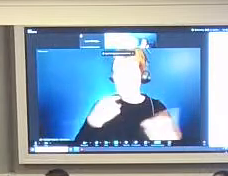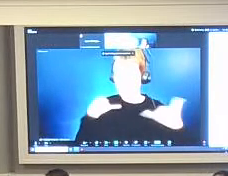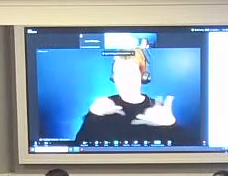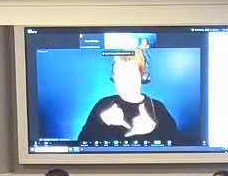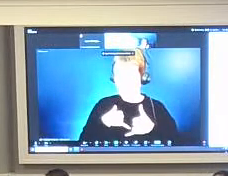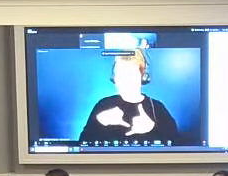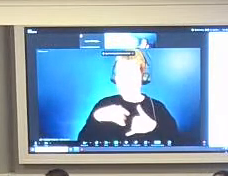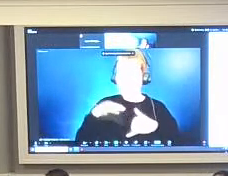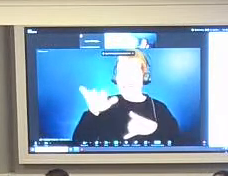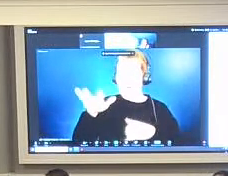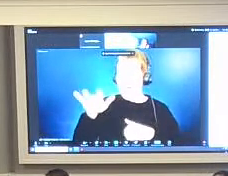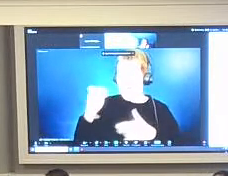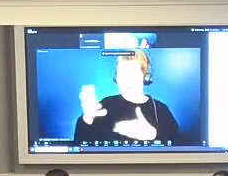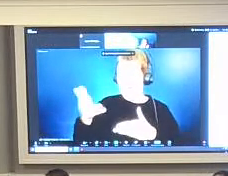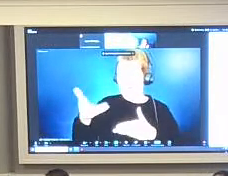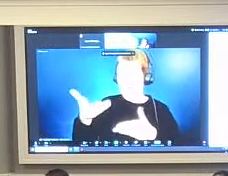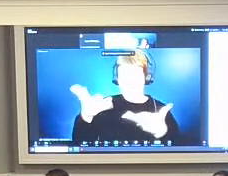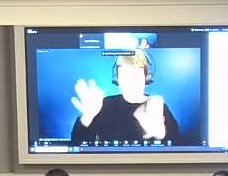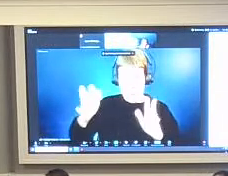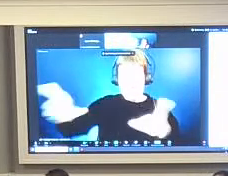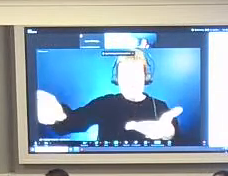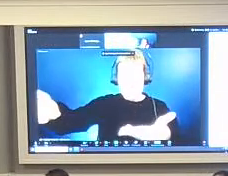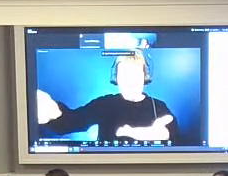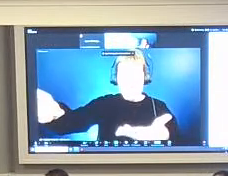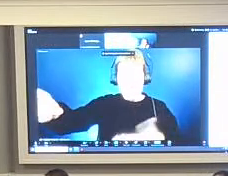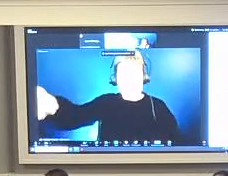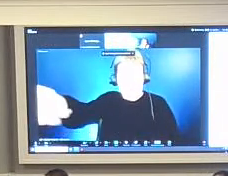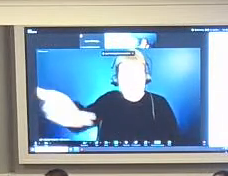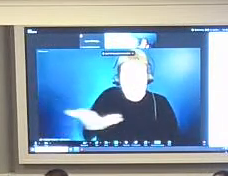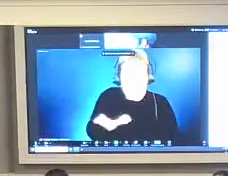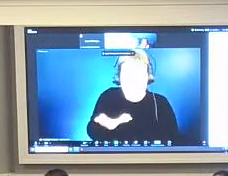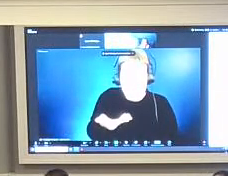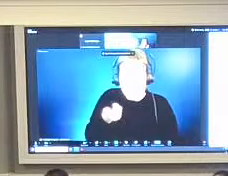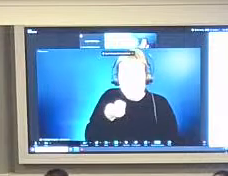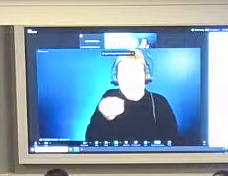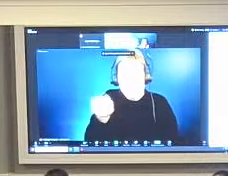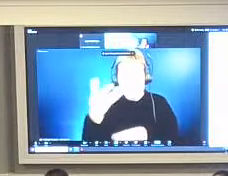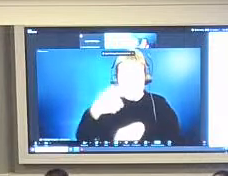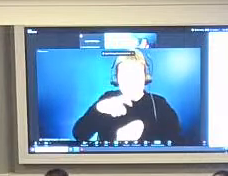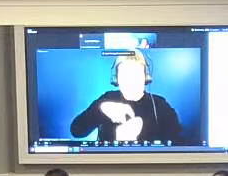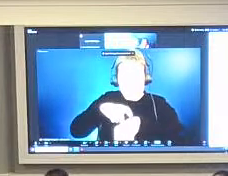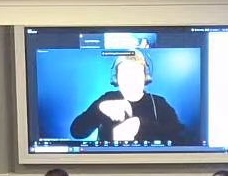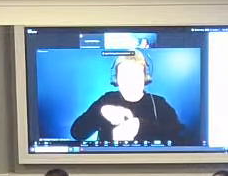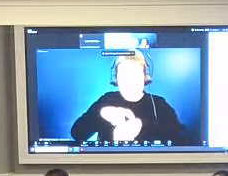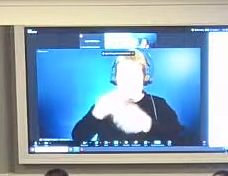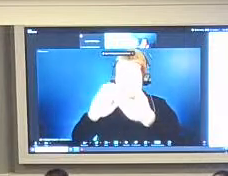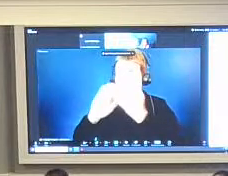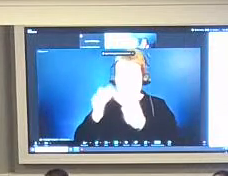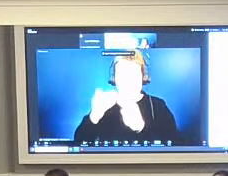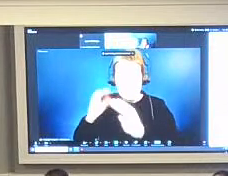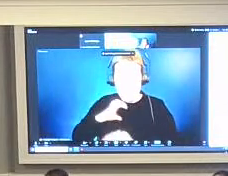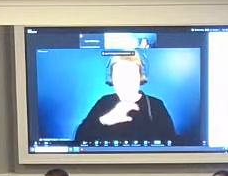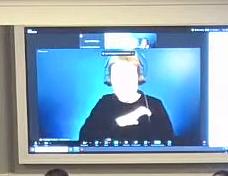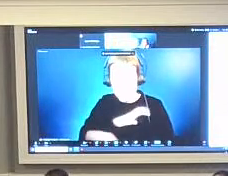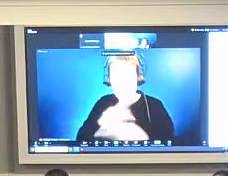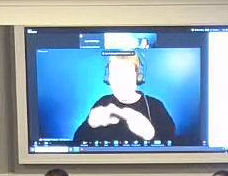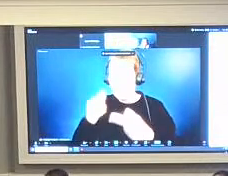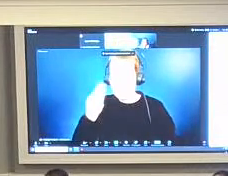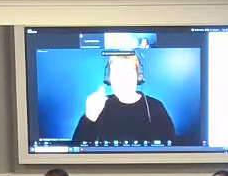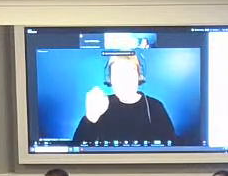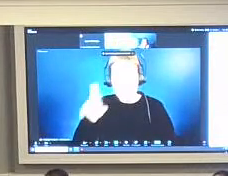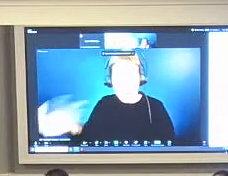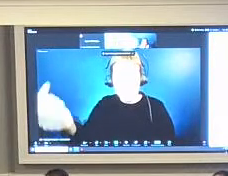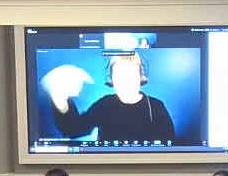would use the term numerous Okay. times. No one has ever showed up.